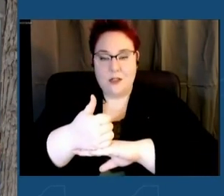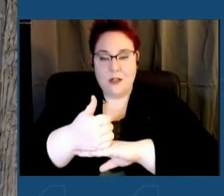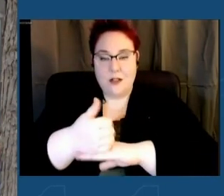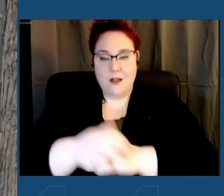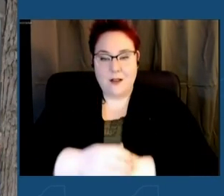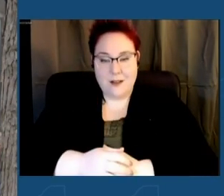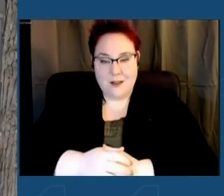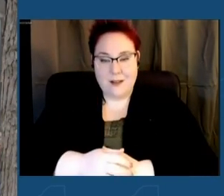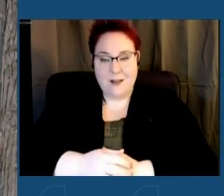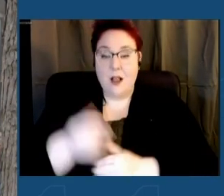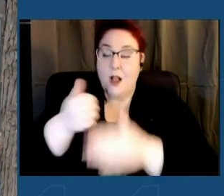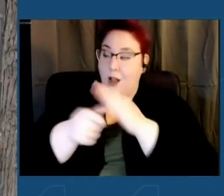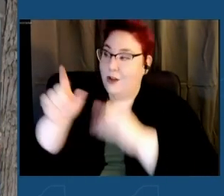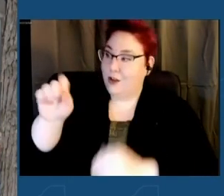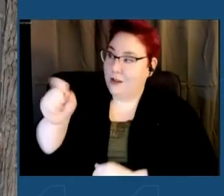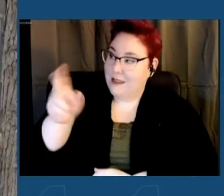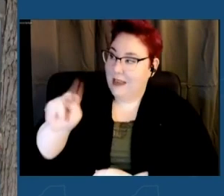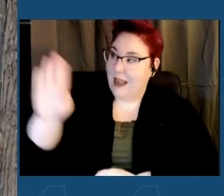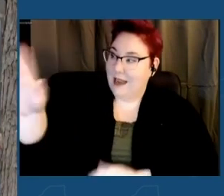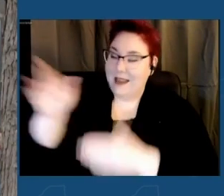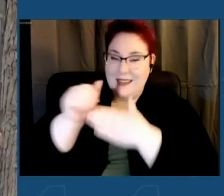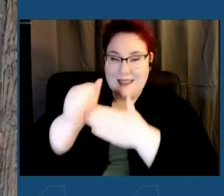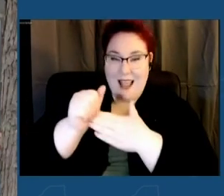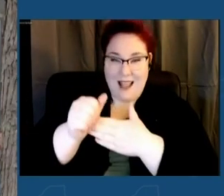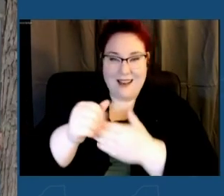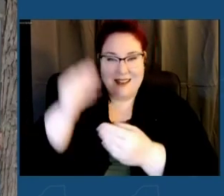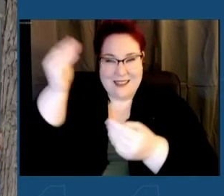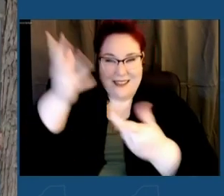guidance and tutelage, I might add,